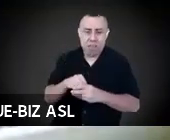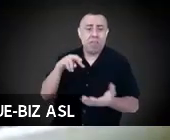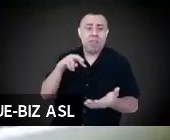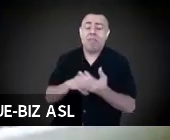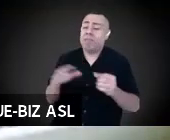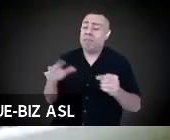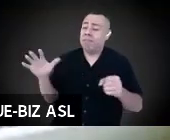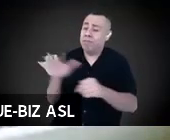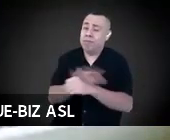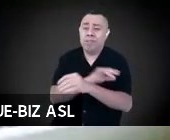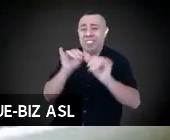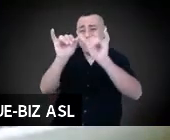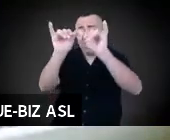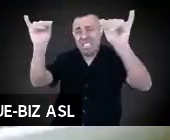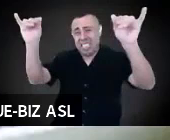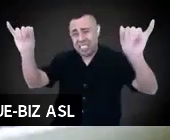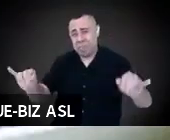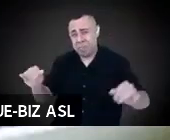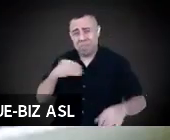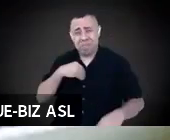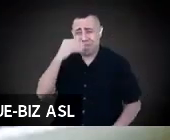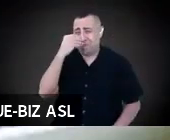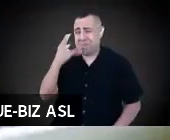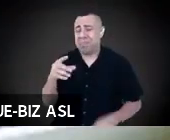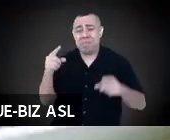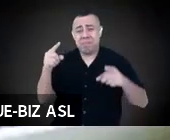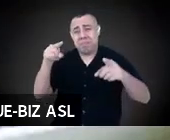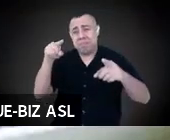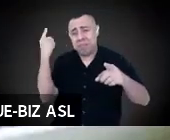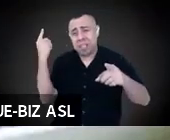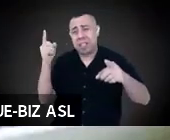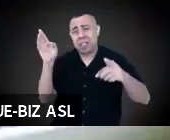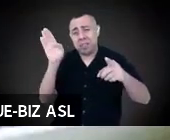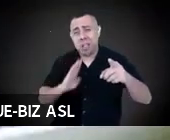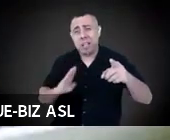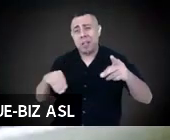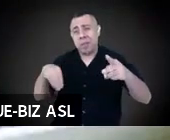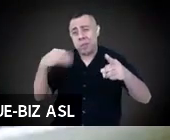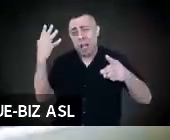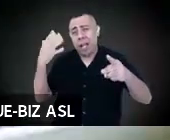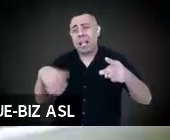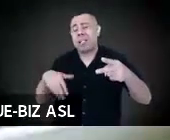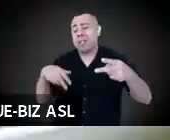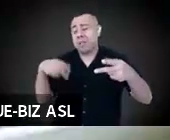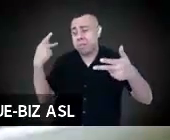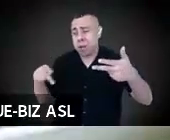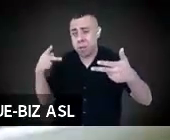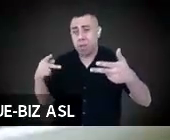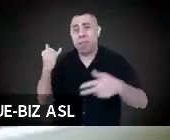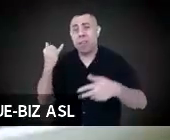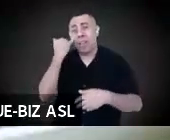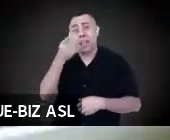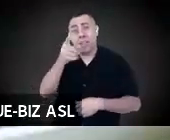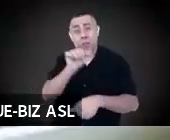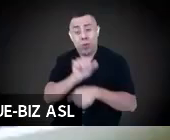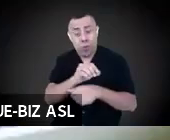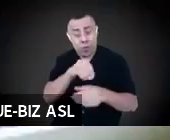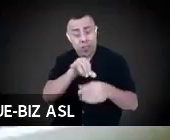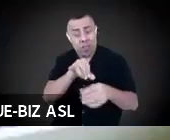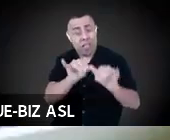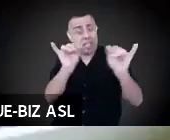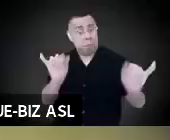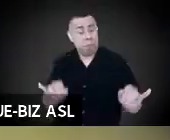black, brown, white, purple, if you're a part of this system and not saying anything, you're part of the